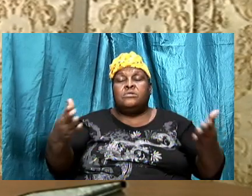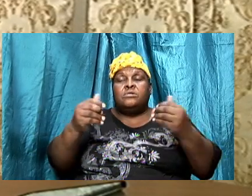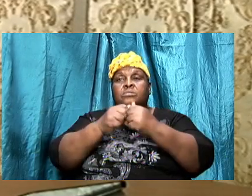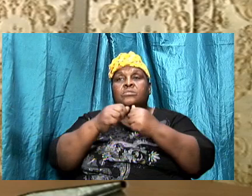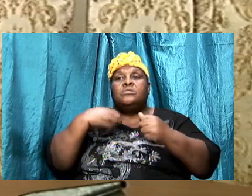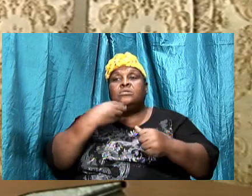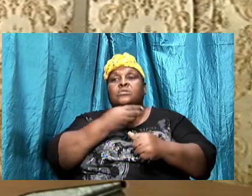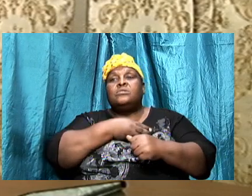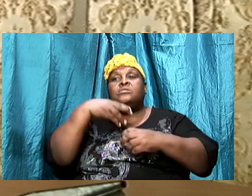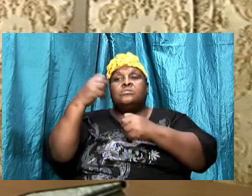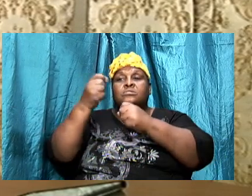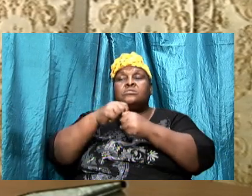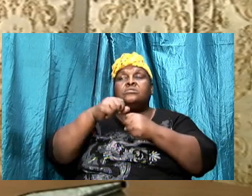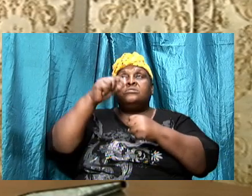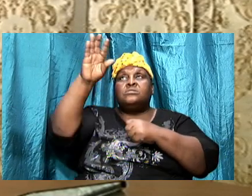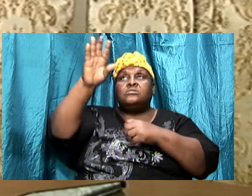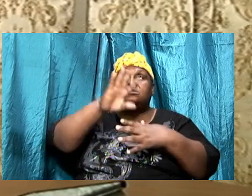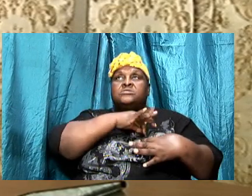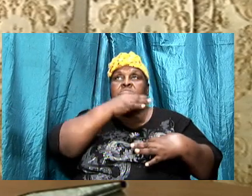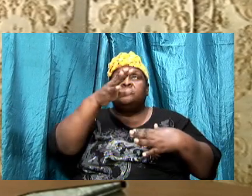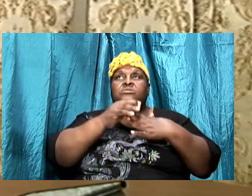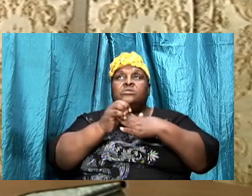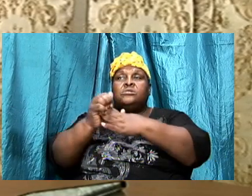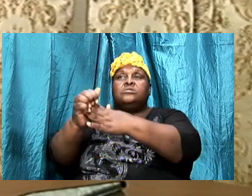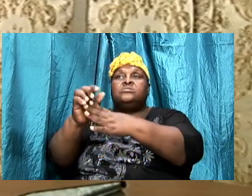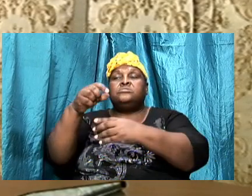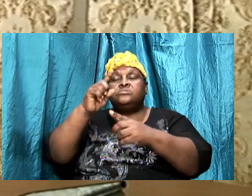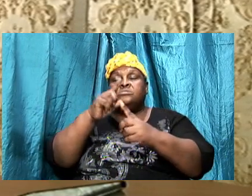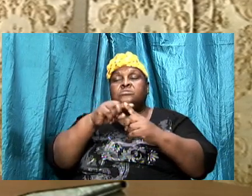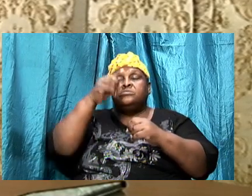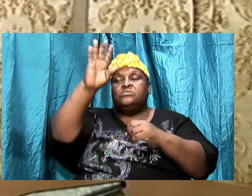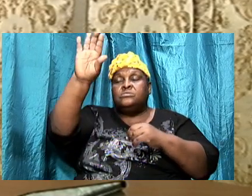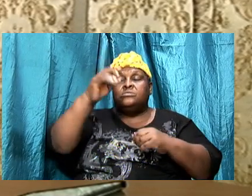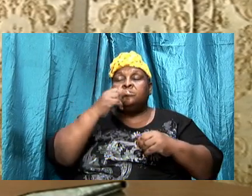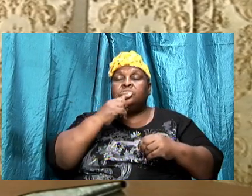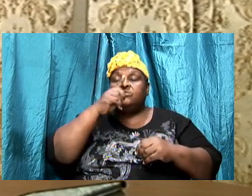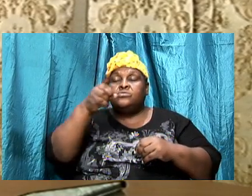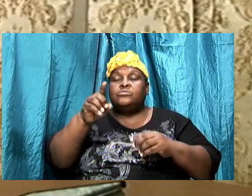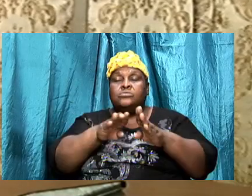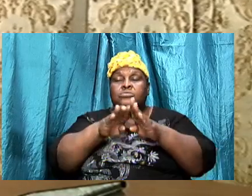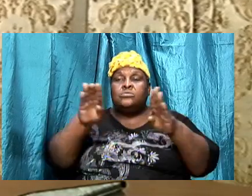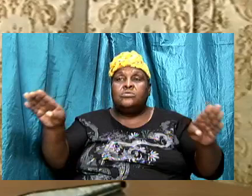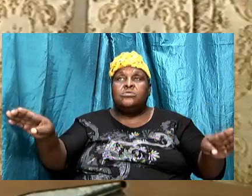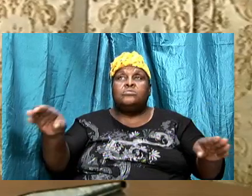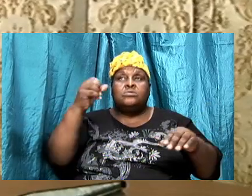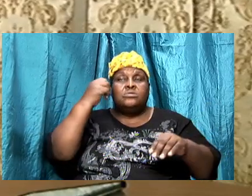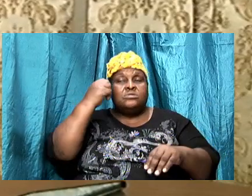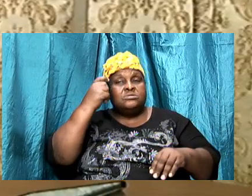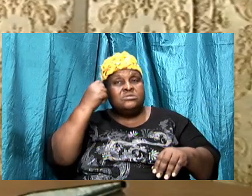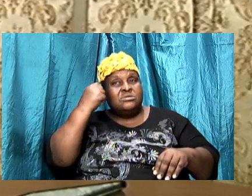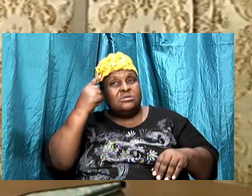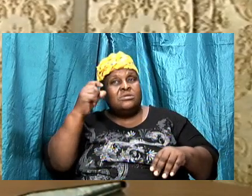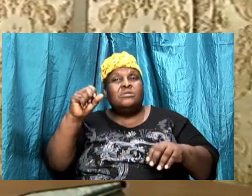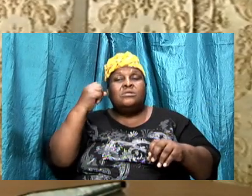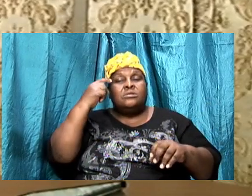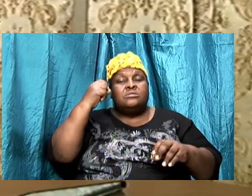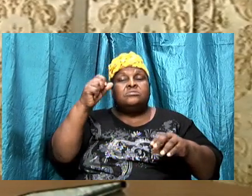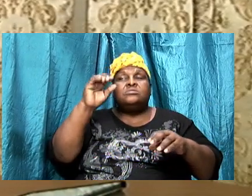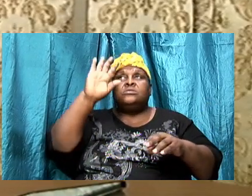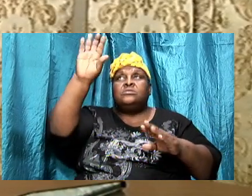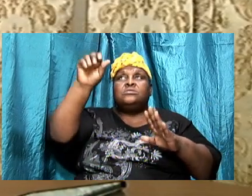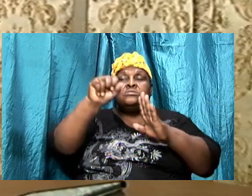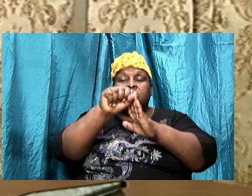We trust that your Spirit will lead and it will guide us into your truth. Lord, open up our understanding that we may understand the